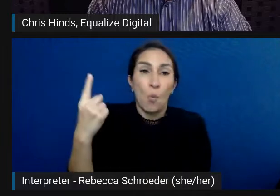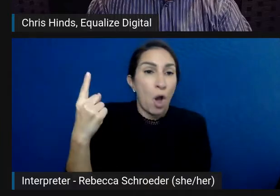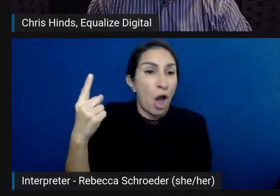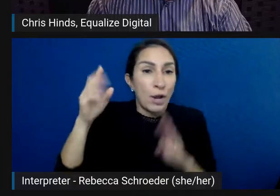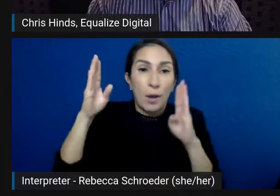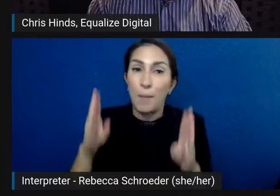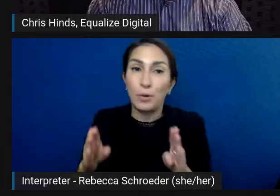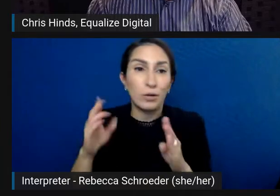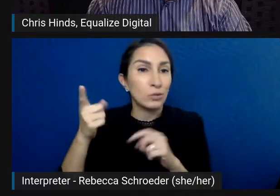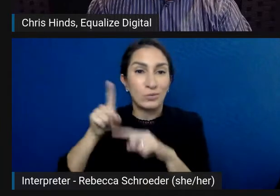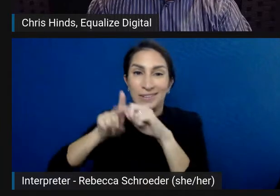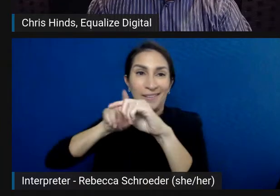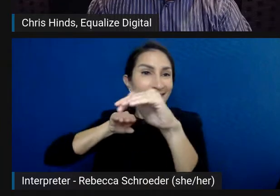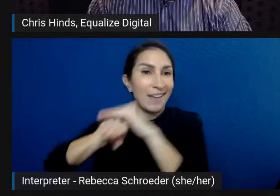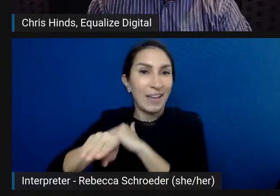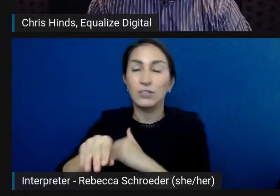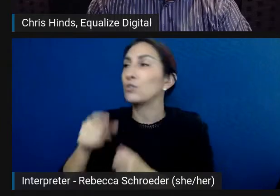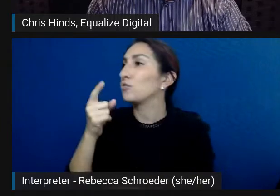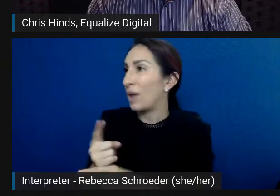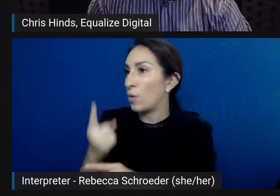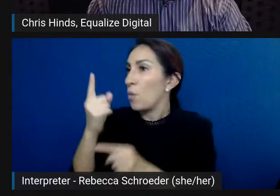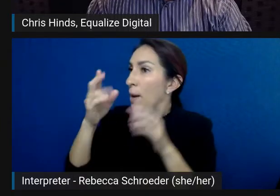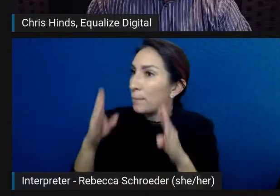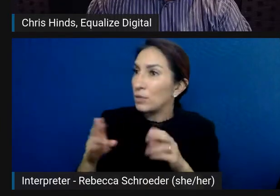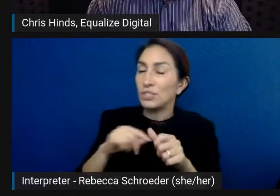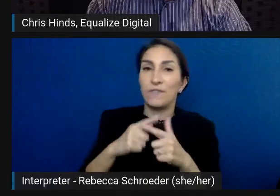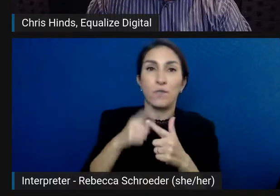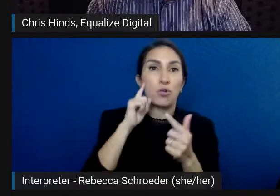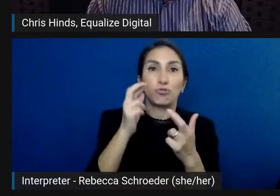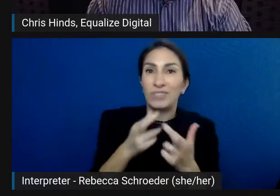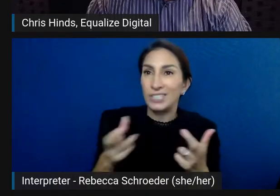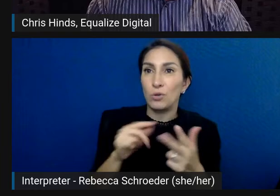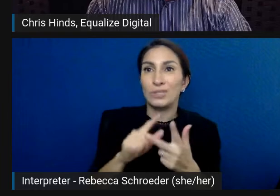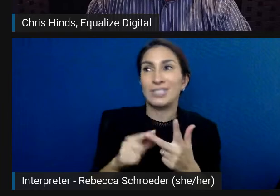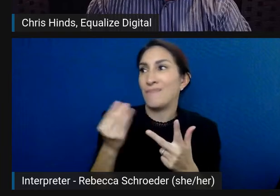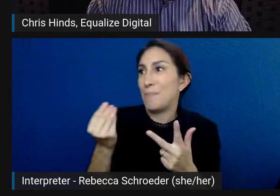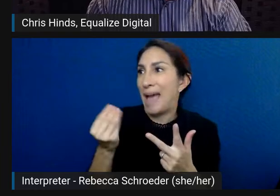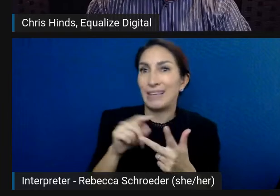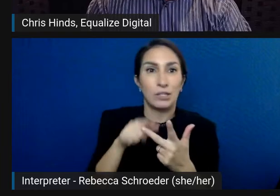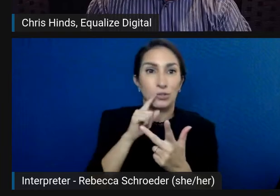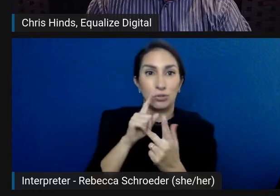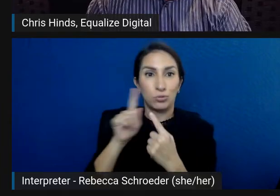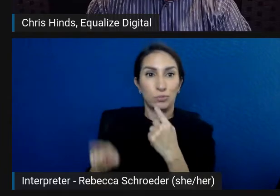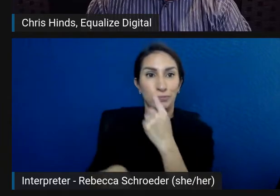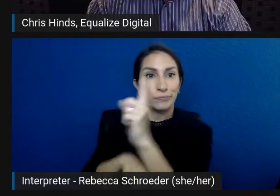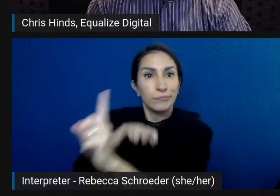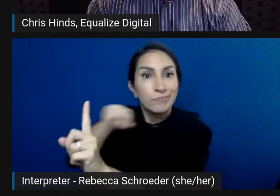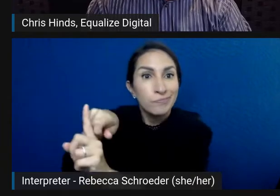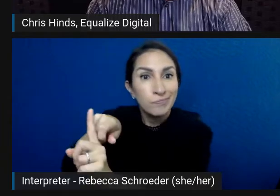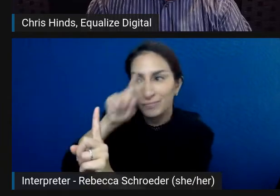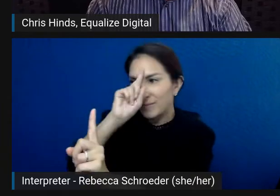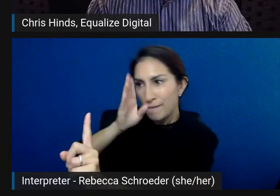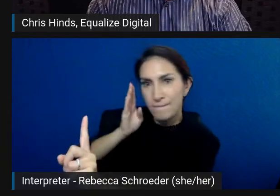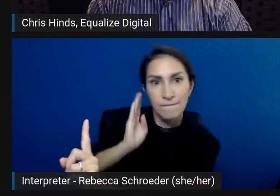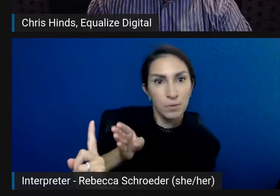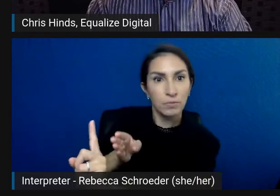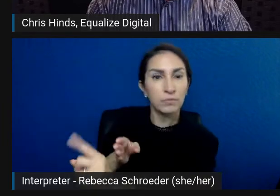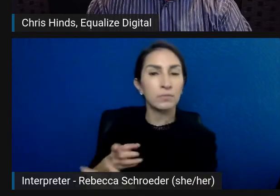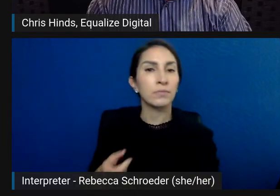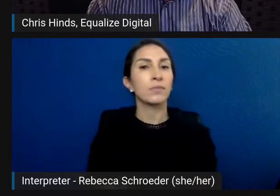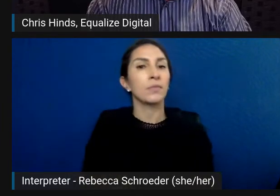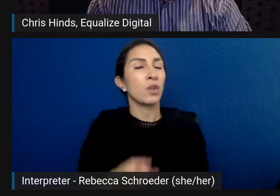problem, right? motivation and the Exactly. resources Yeah. and the backing to Yep. go after you. And they may not even be